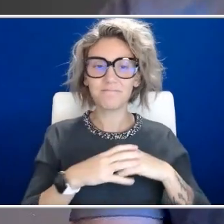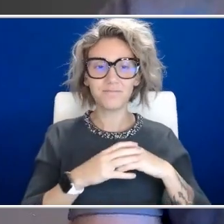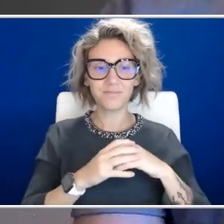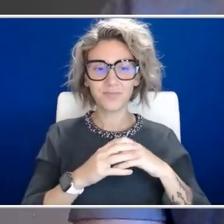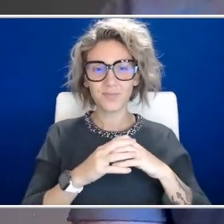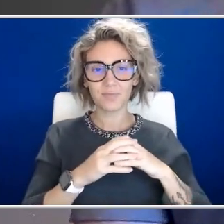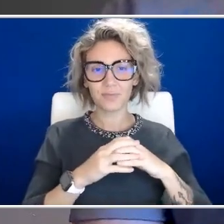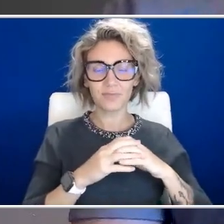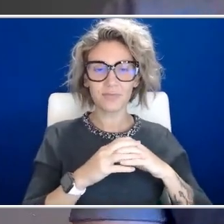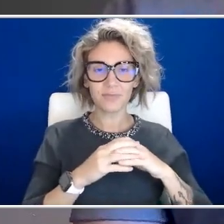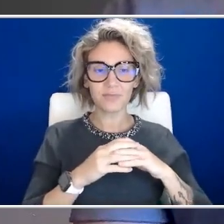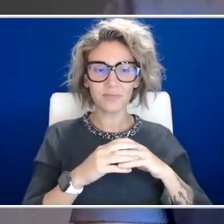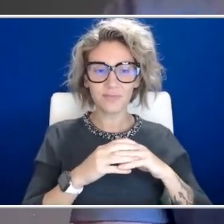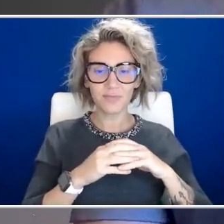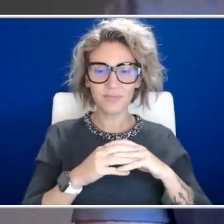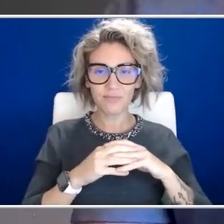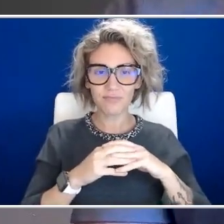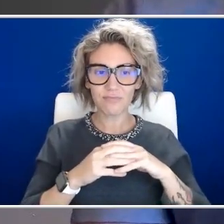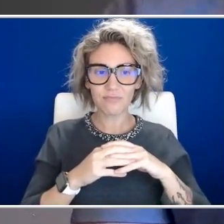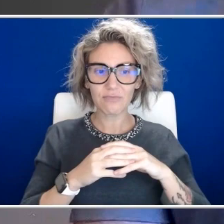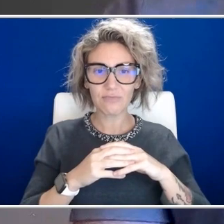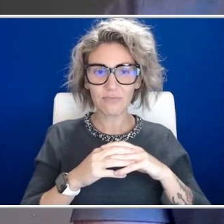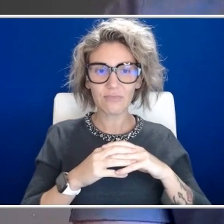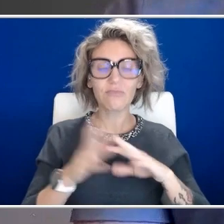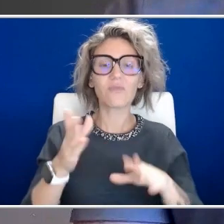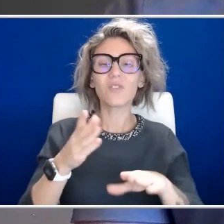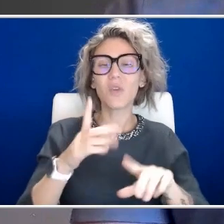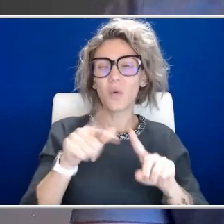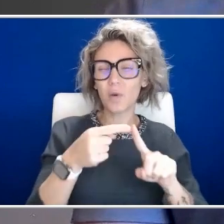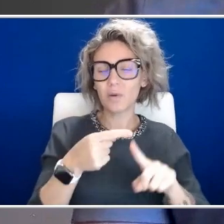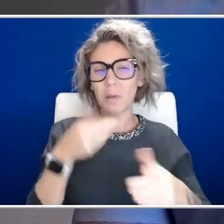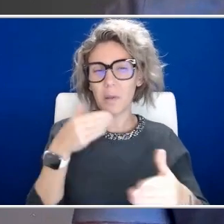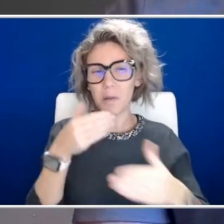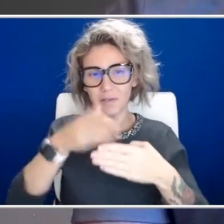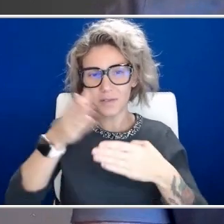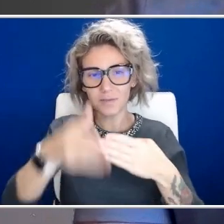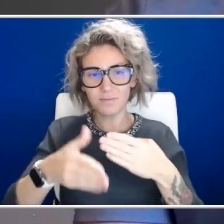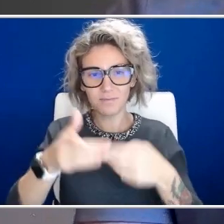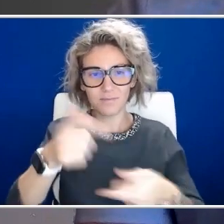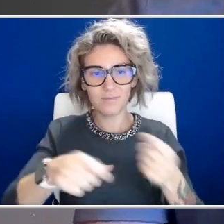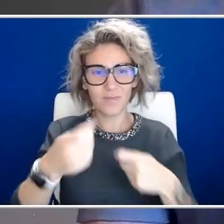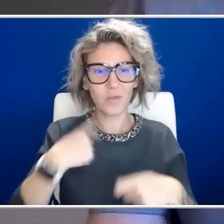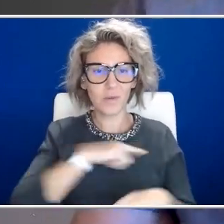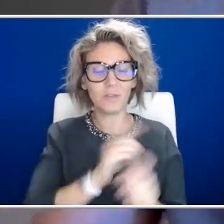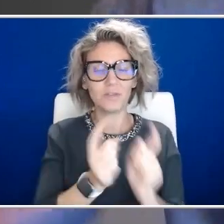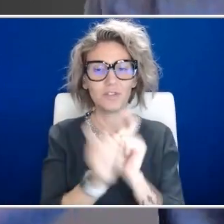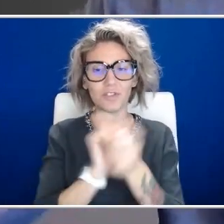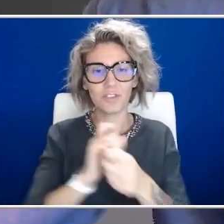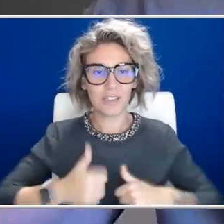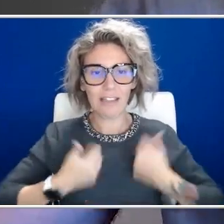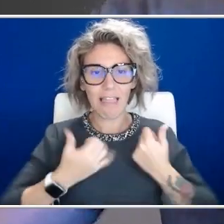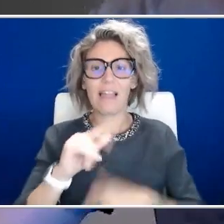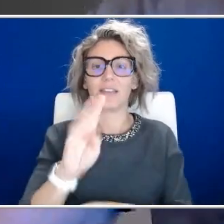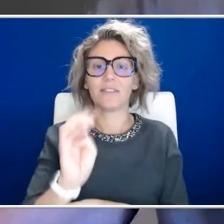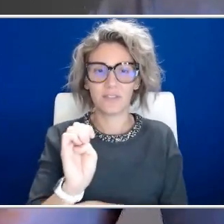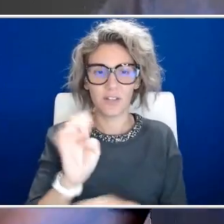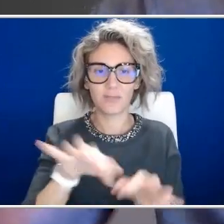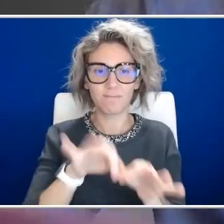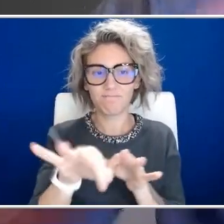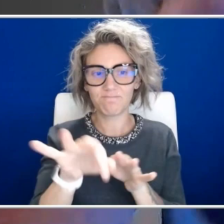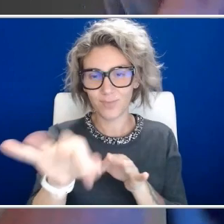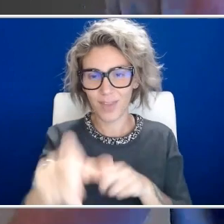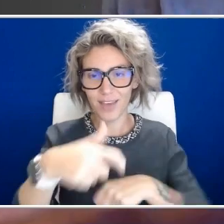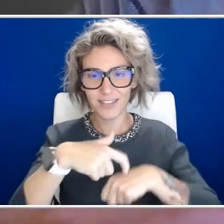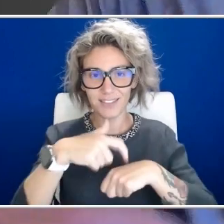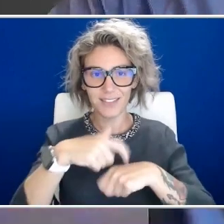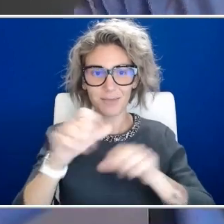So towards the end before the transplant, we had made quite a few lifestyle changes to just try to extend that time as much as